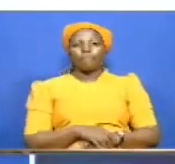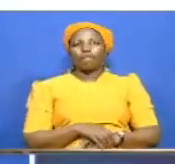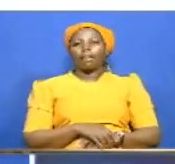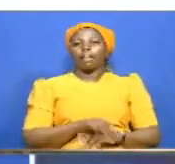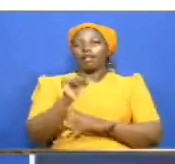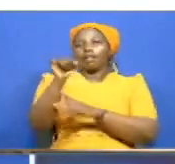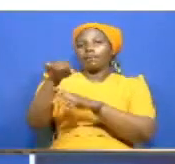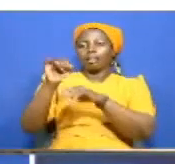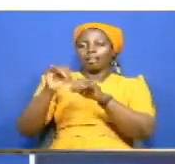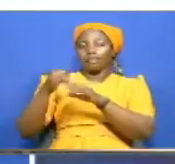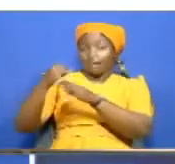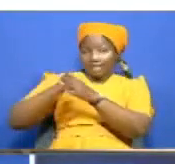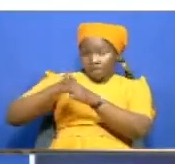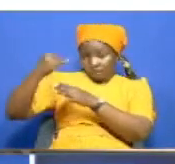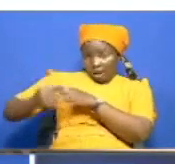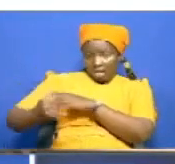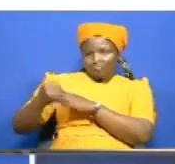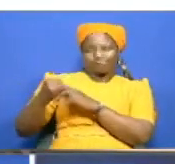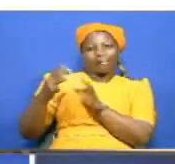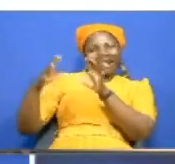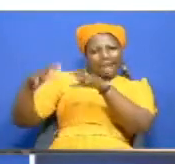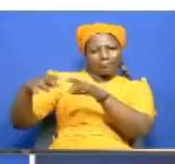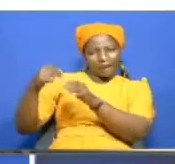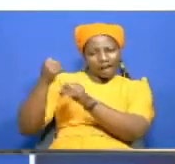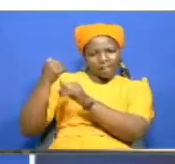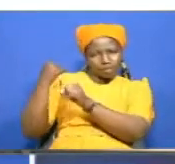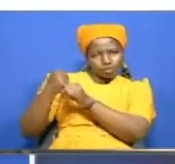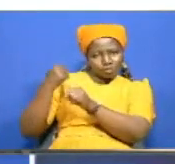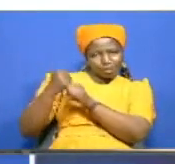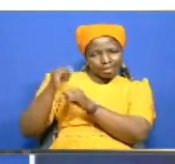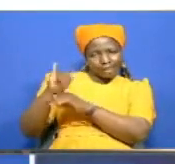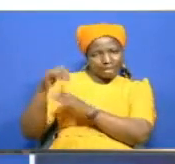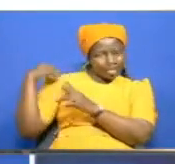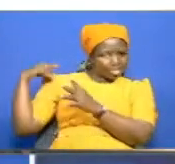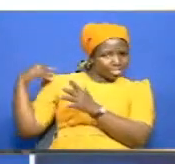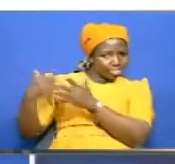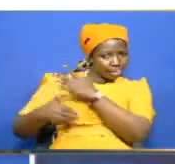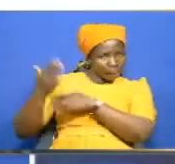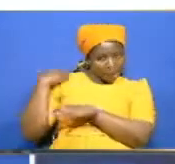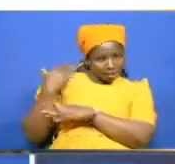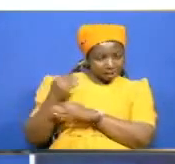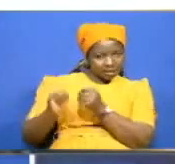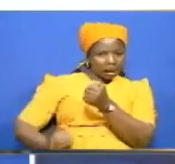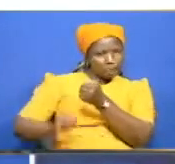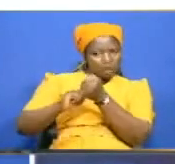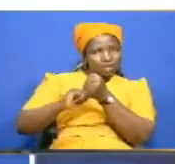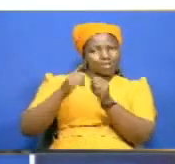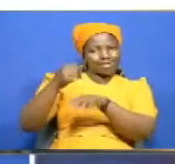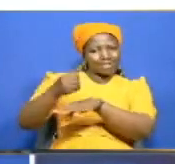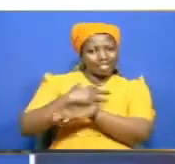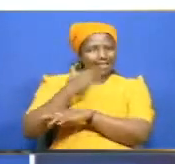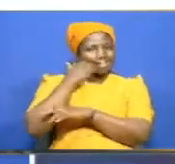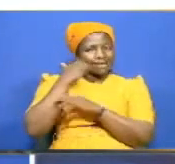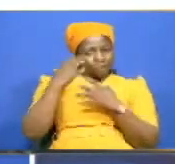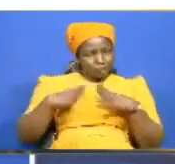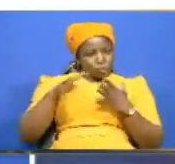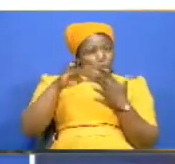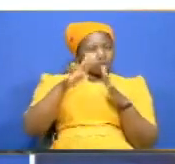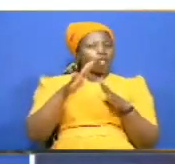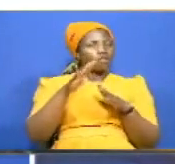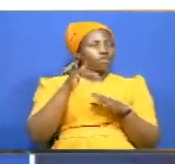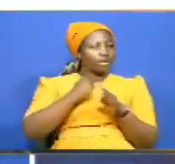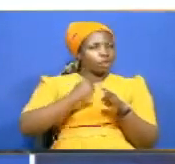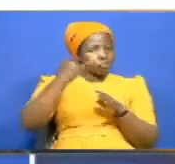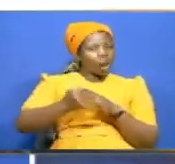have been doing that in the past, supporting cancer patients. Most of the insurances that I know of, really, they